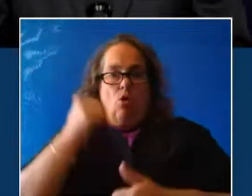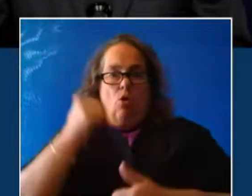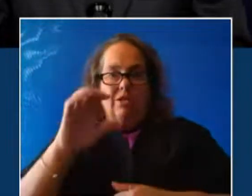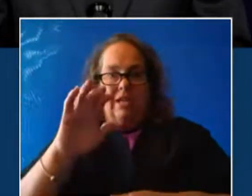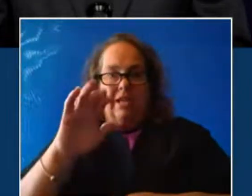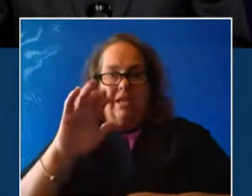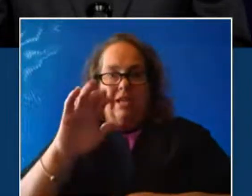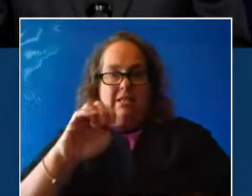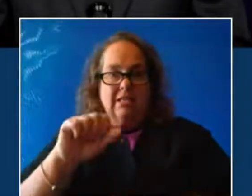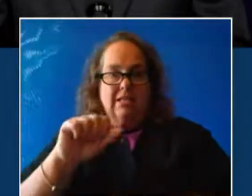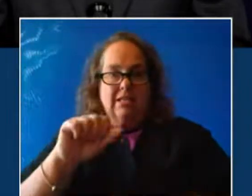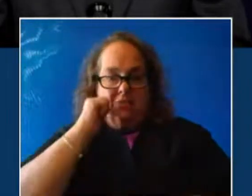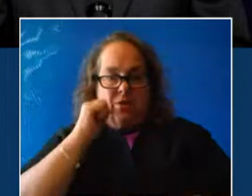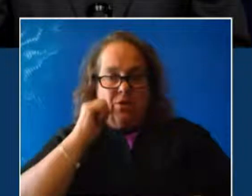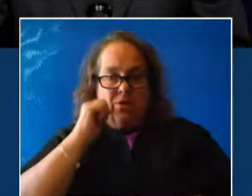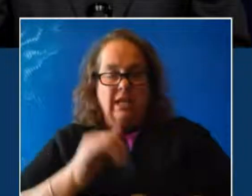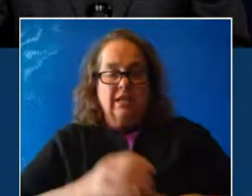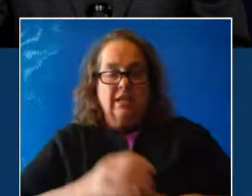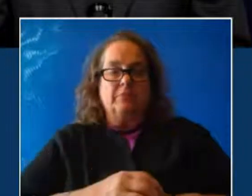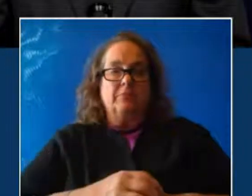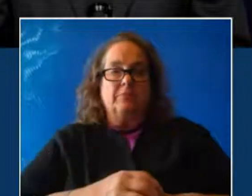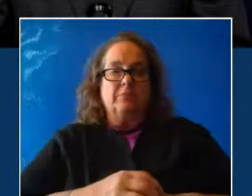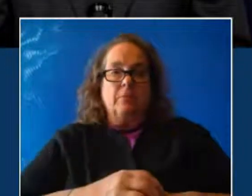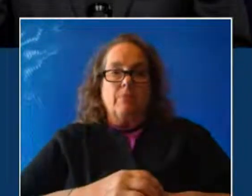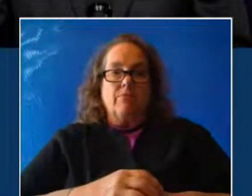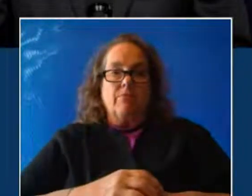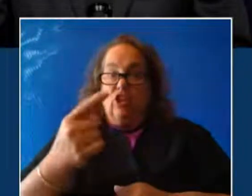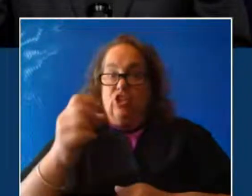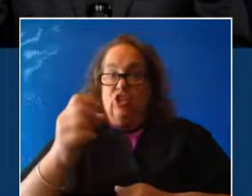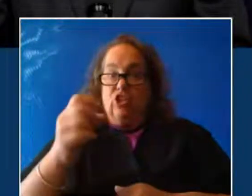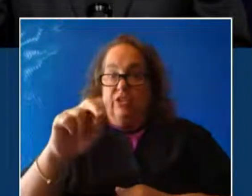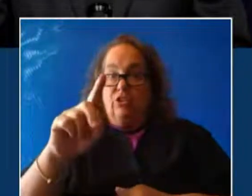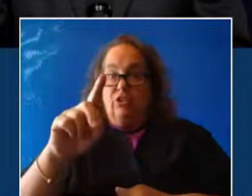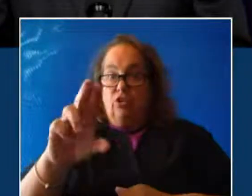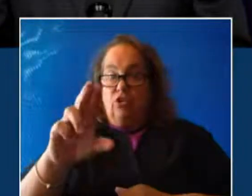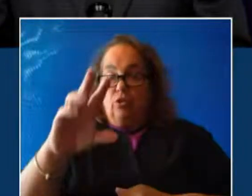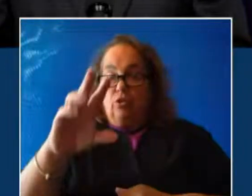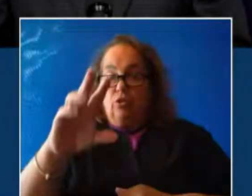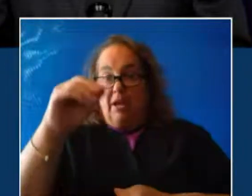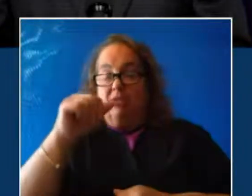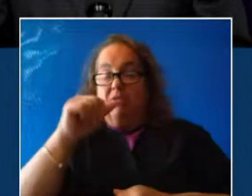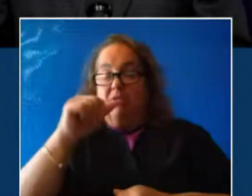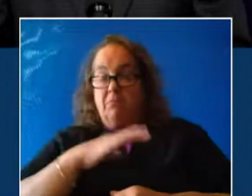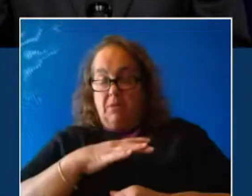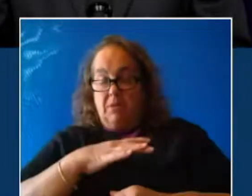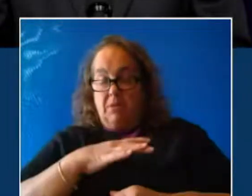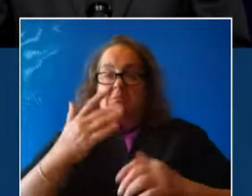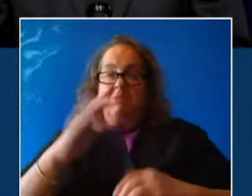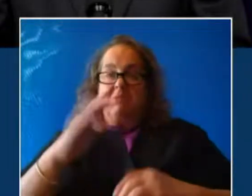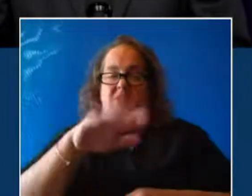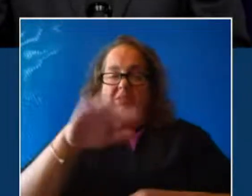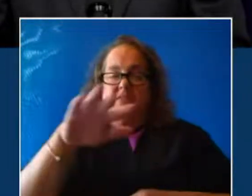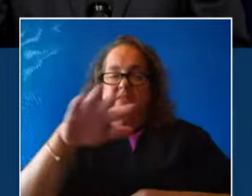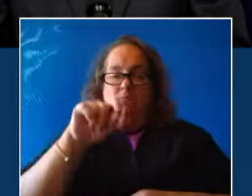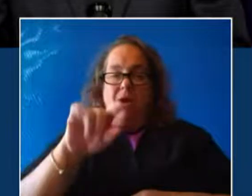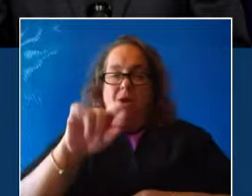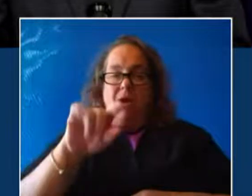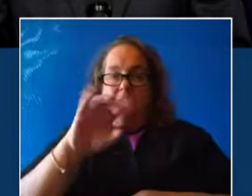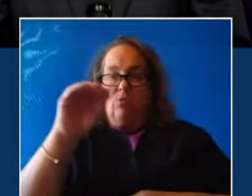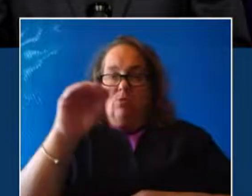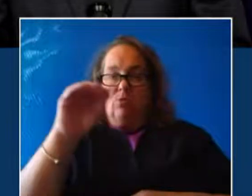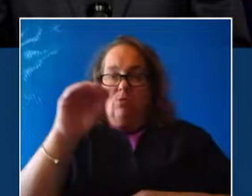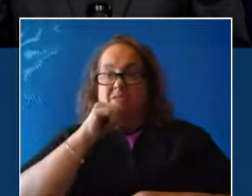gender, this continues to get closer to parity, 55.8% female, 44.2%